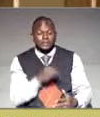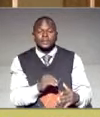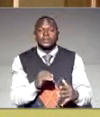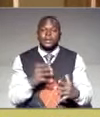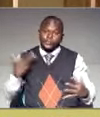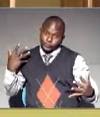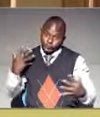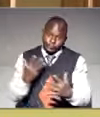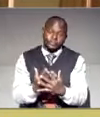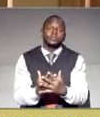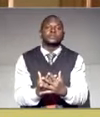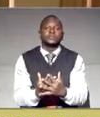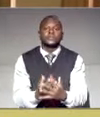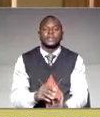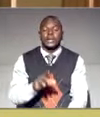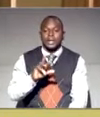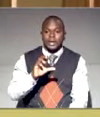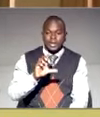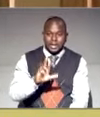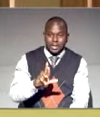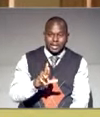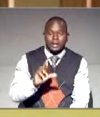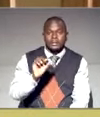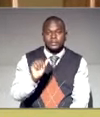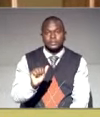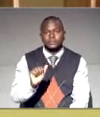you, RIA